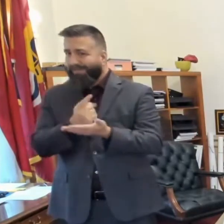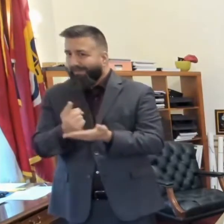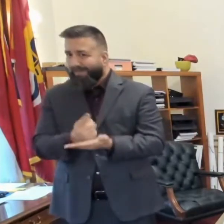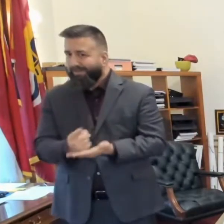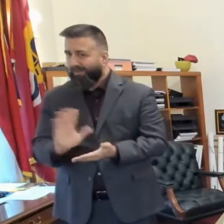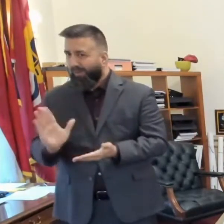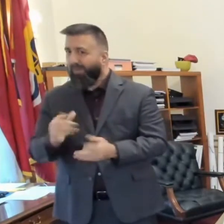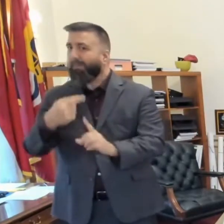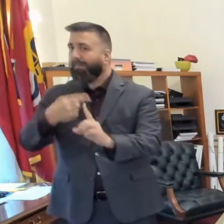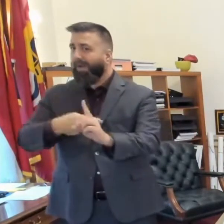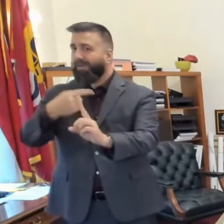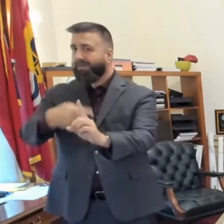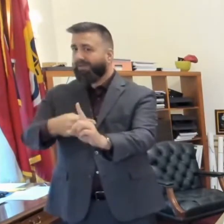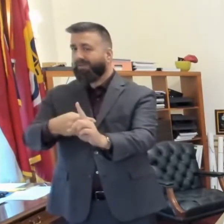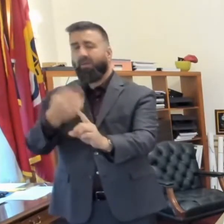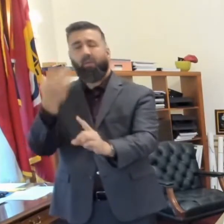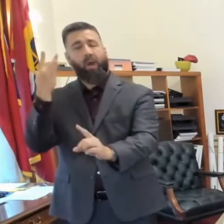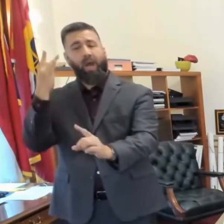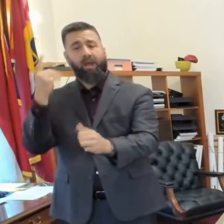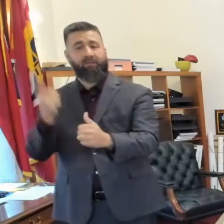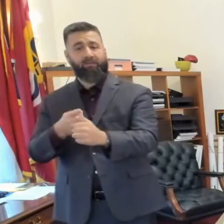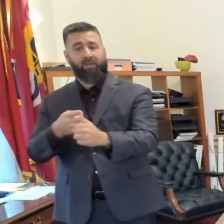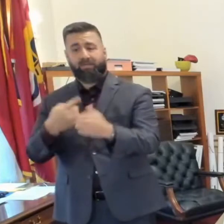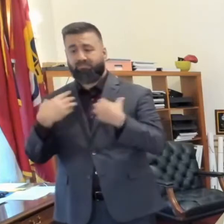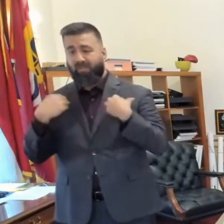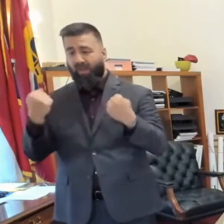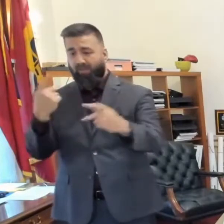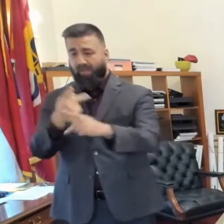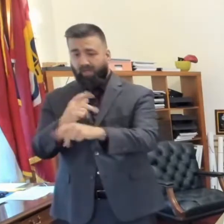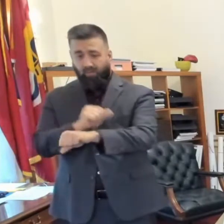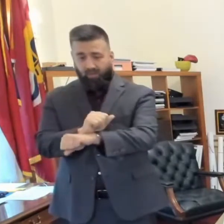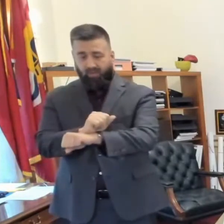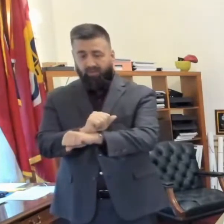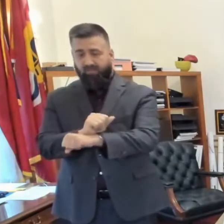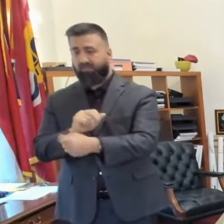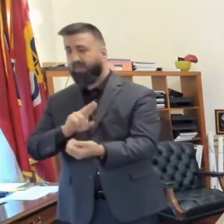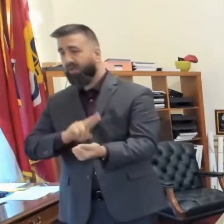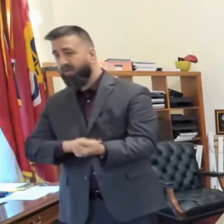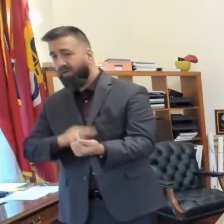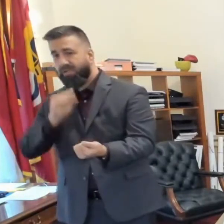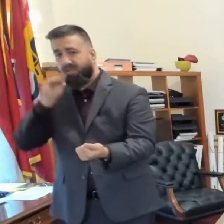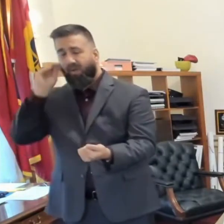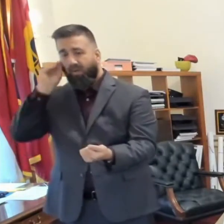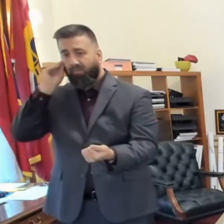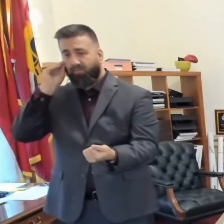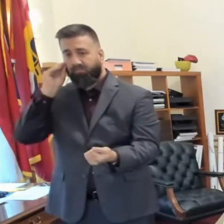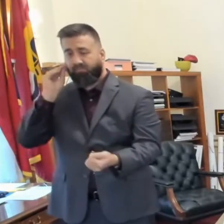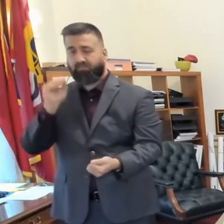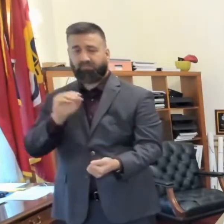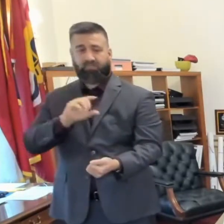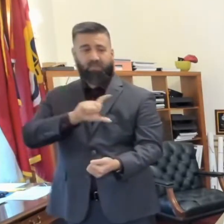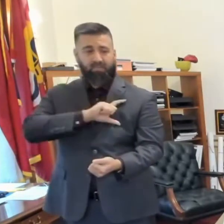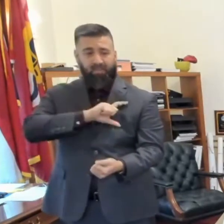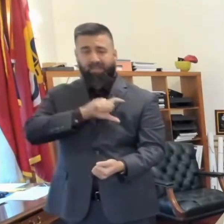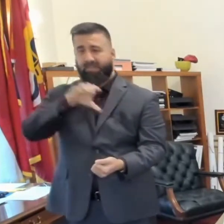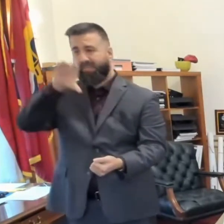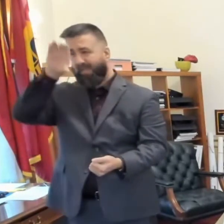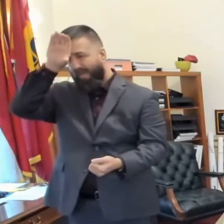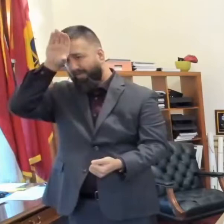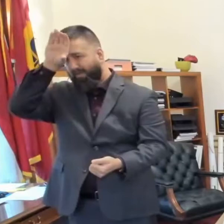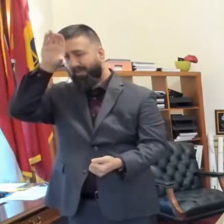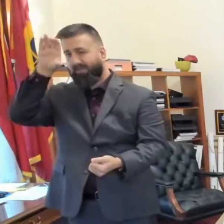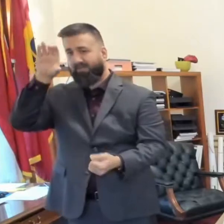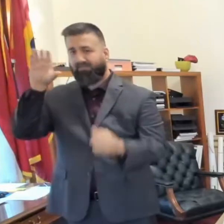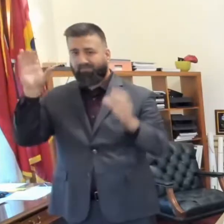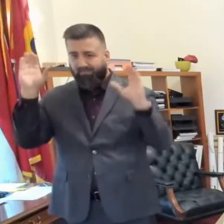through healthcare workers, gotta get through nursing home residents and workers, have to get through first responders, have to get through